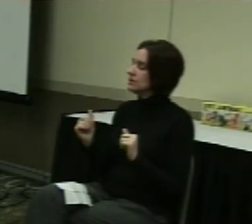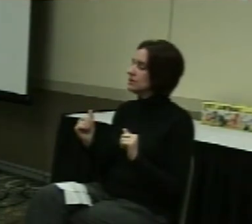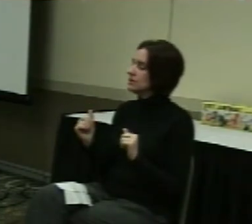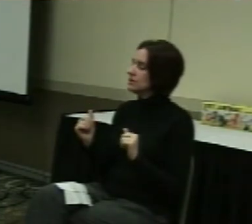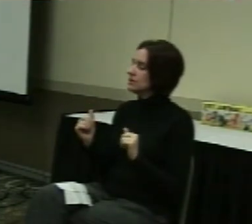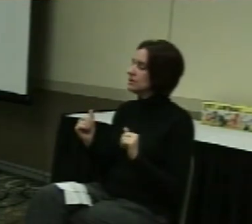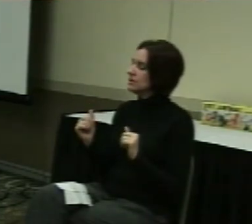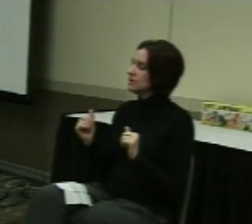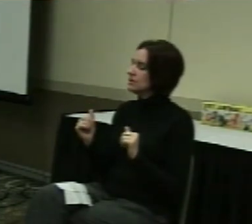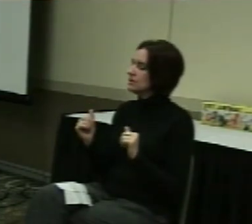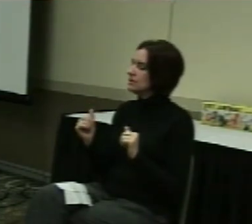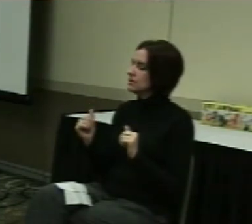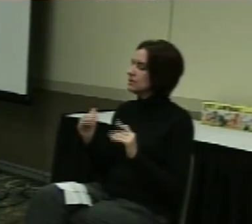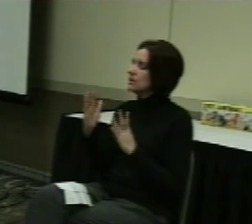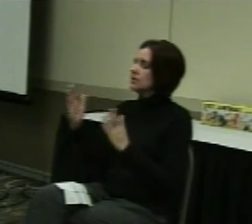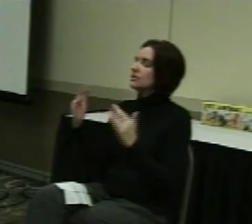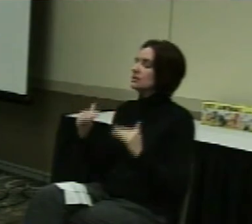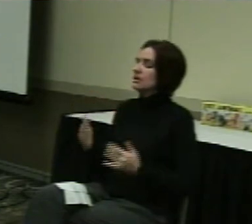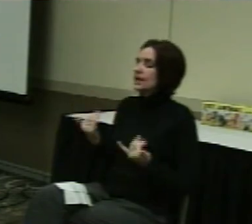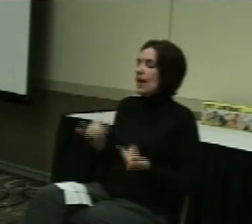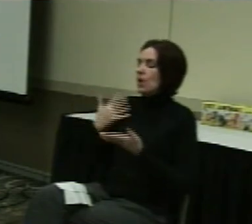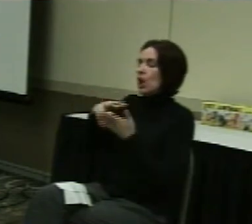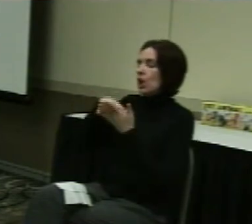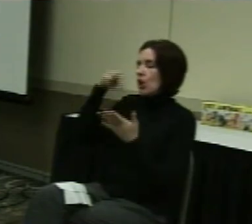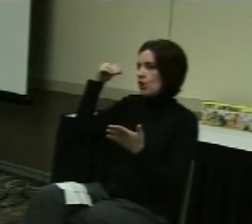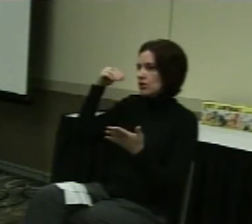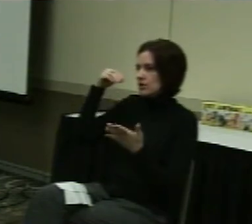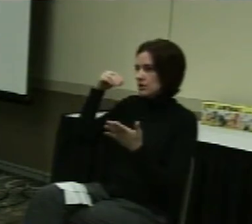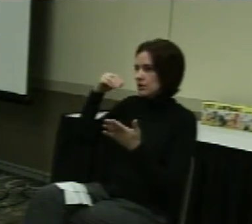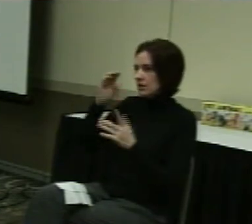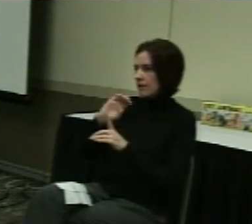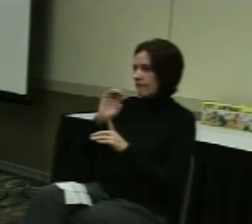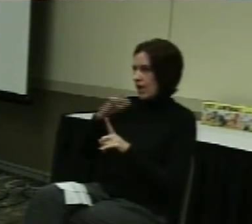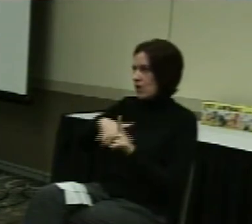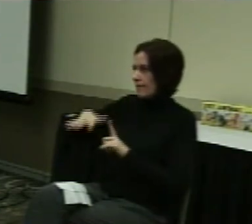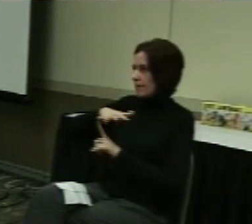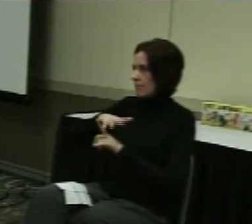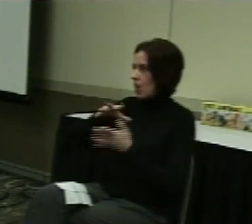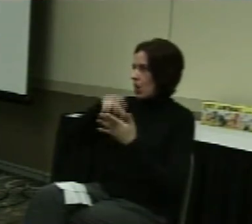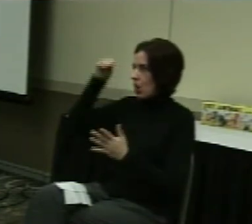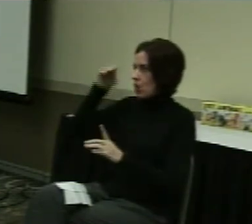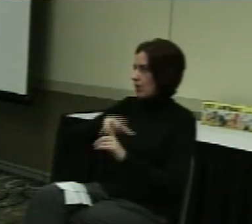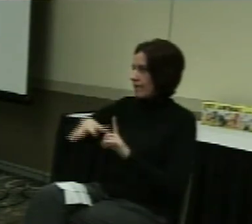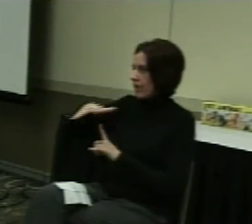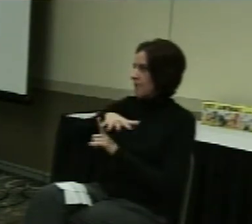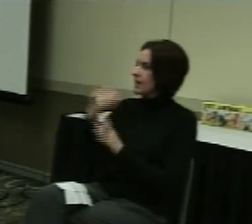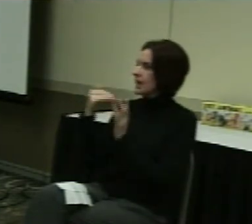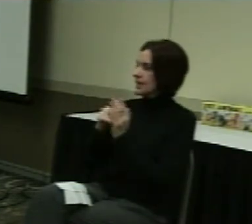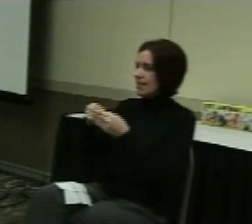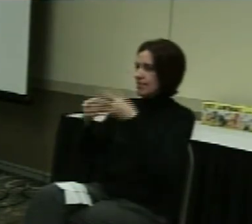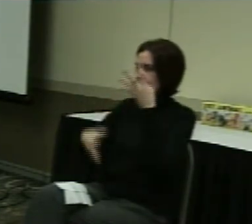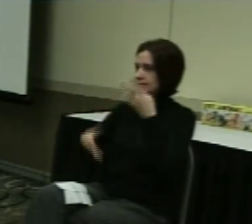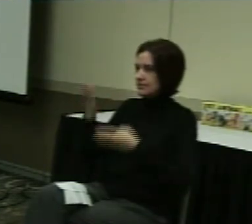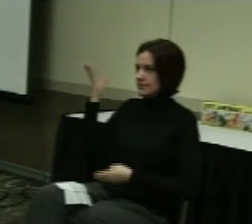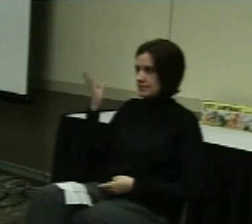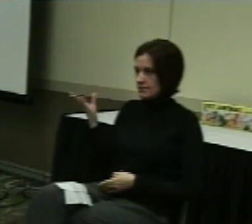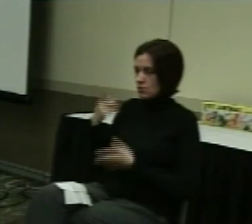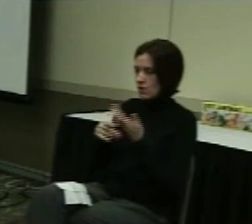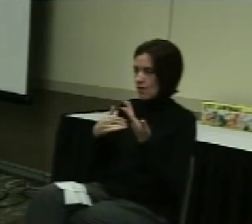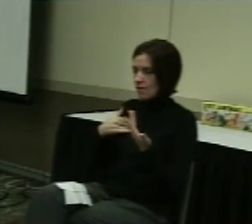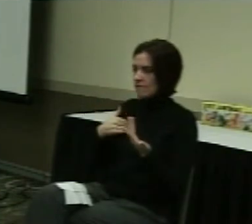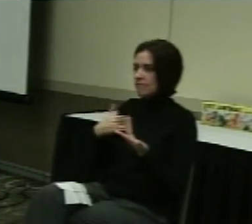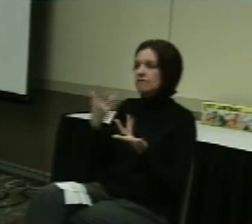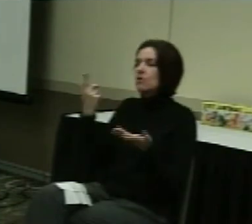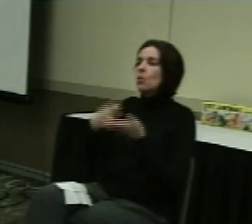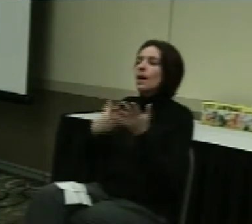these learning environment pieces? Okay, what are they? And look at the list I provided for you and tell me